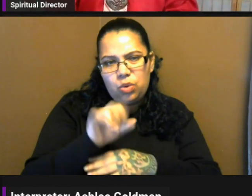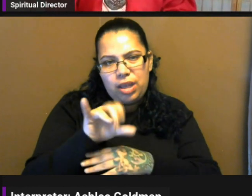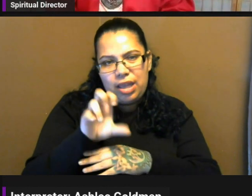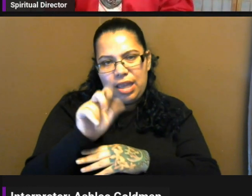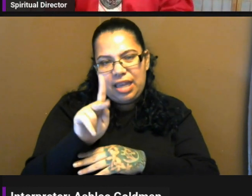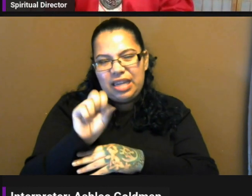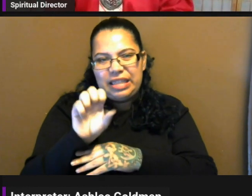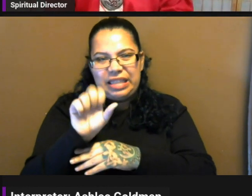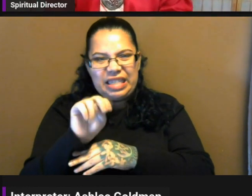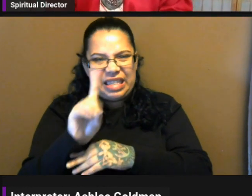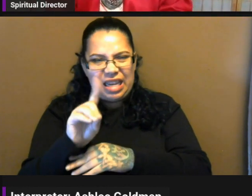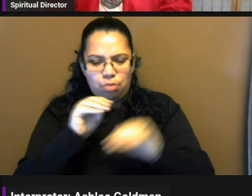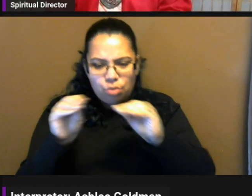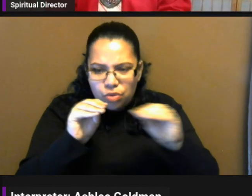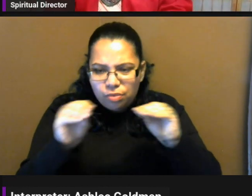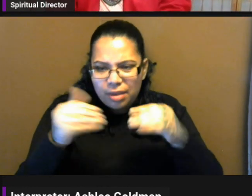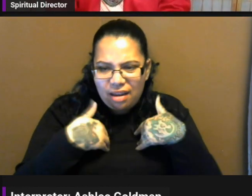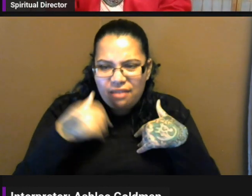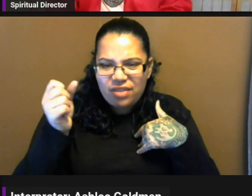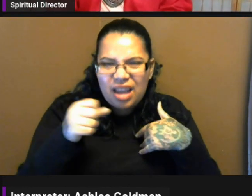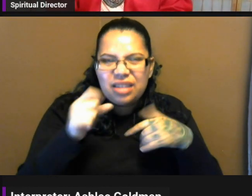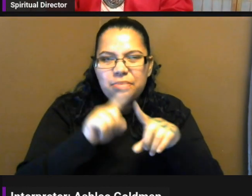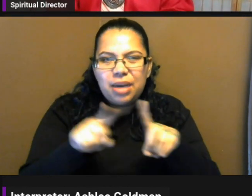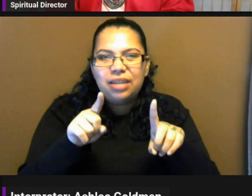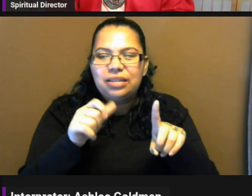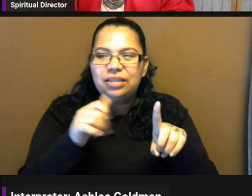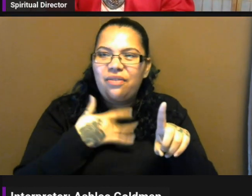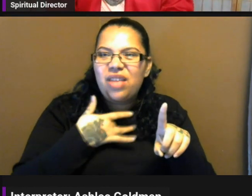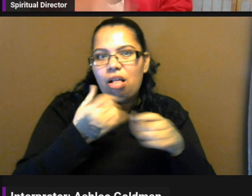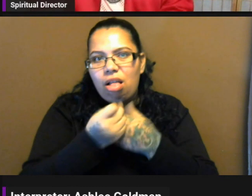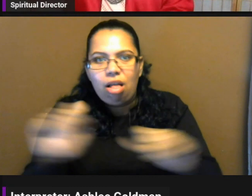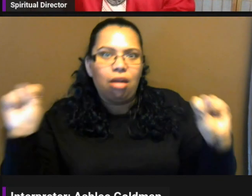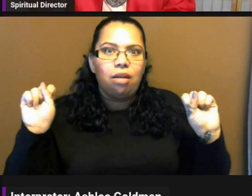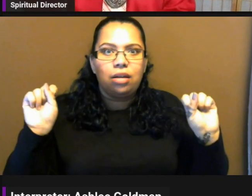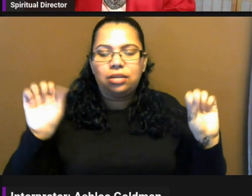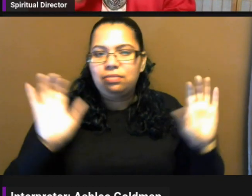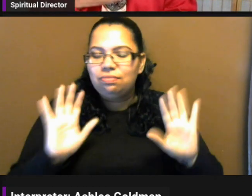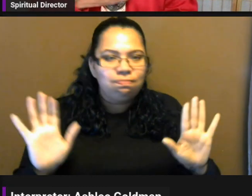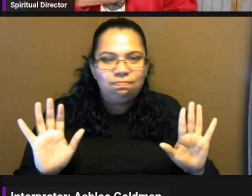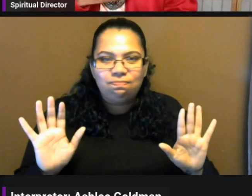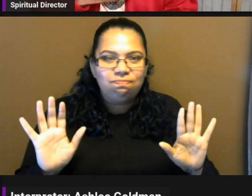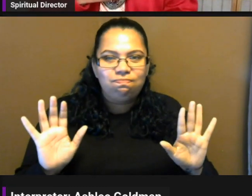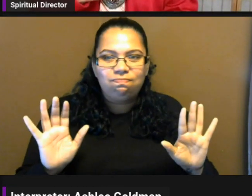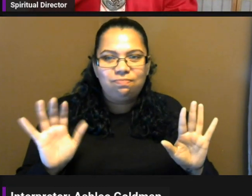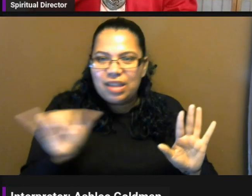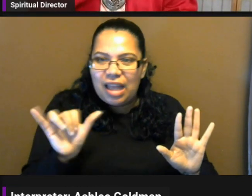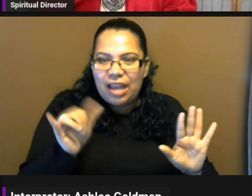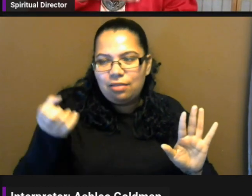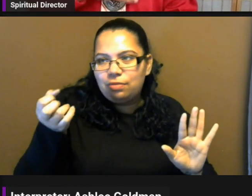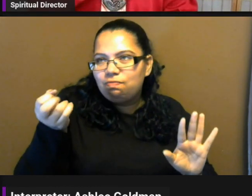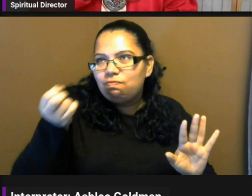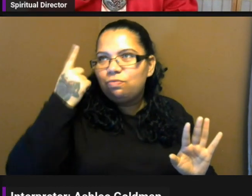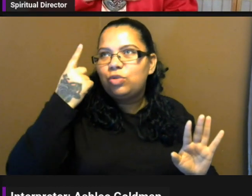movement, but it's not as liberating as realizing there's